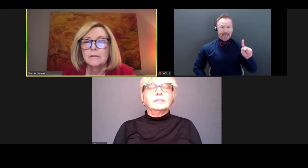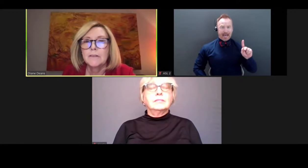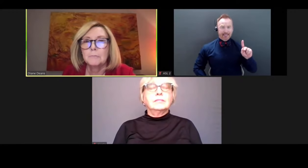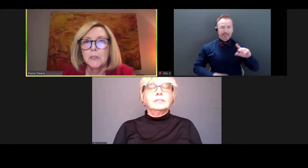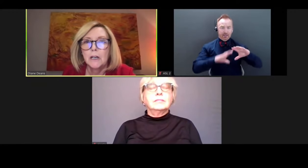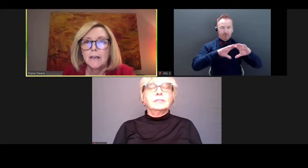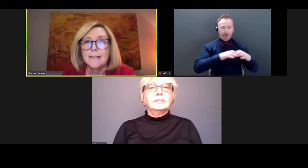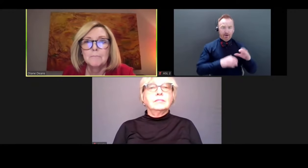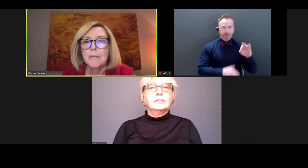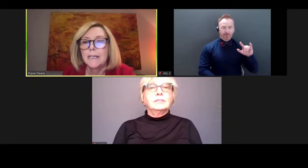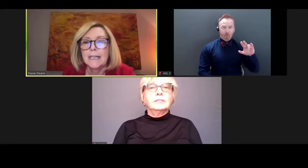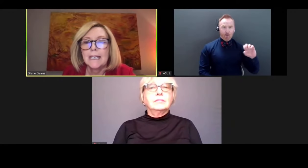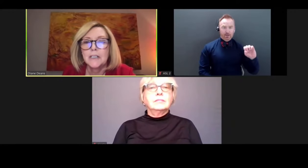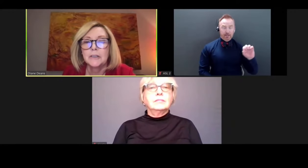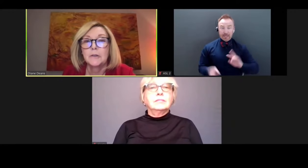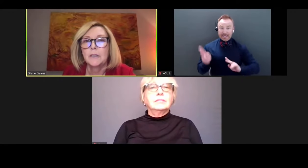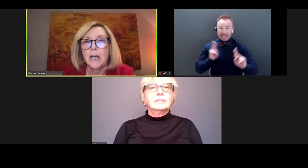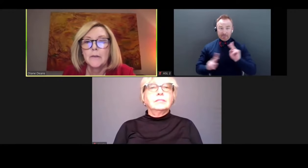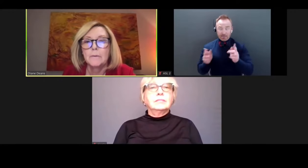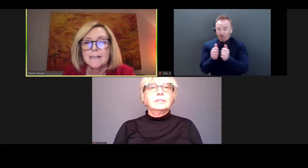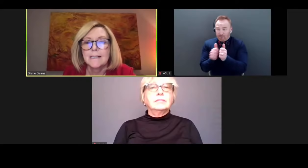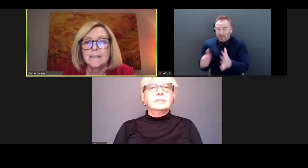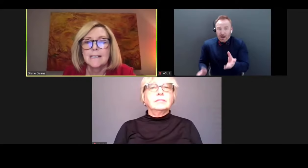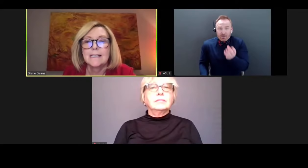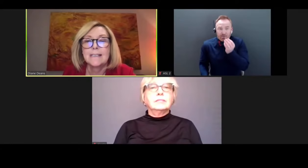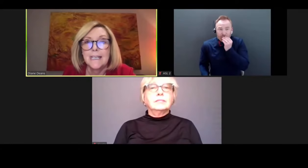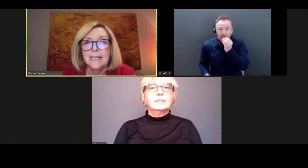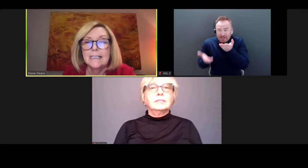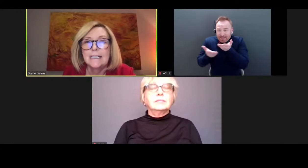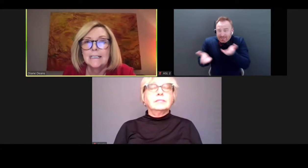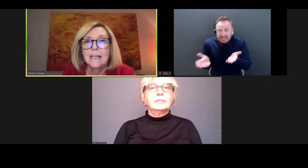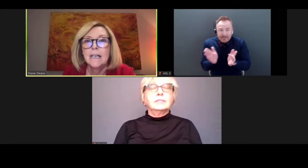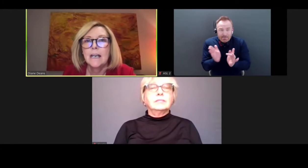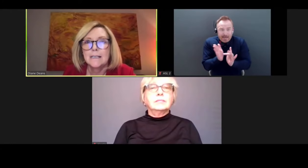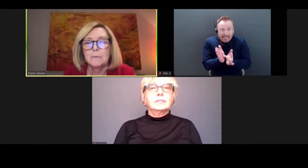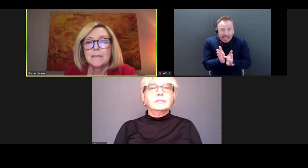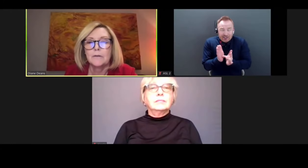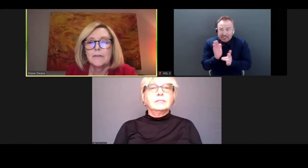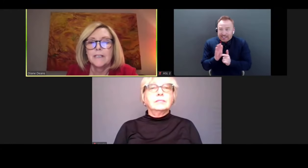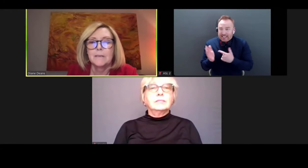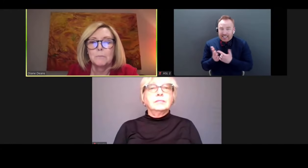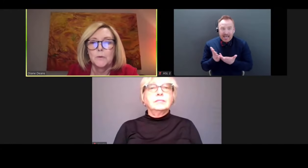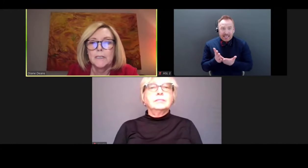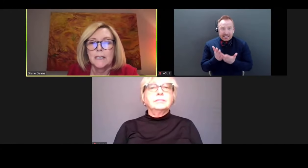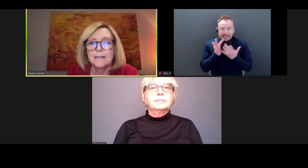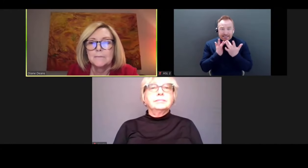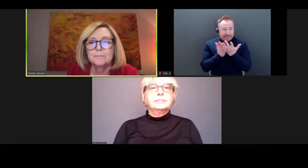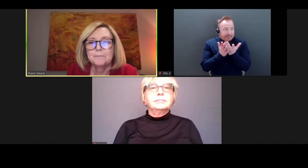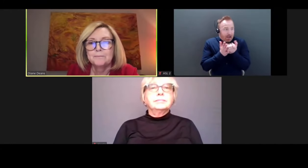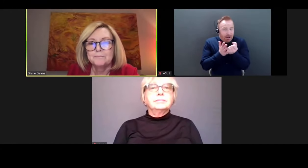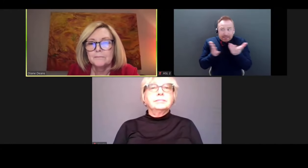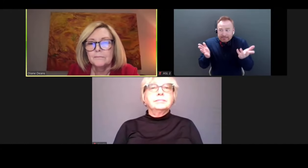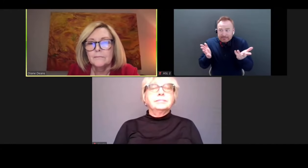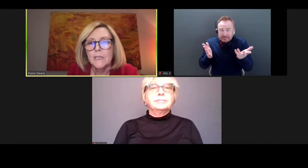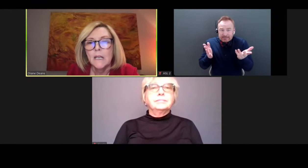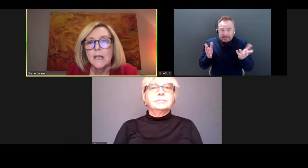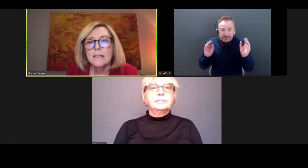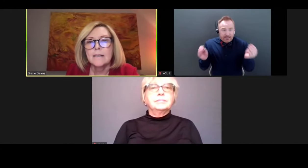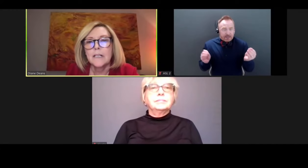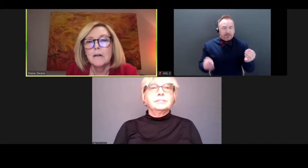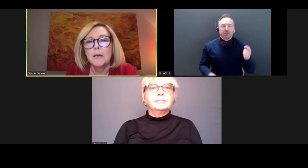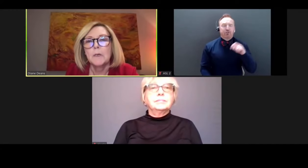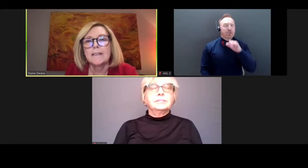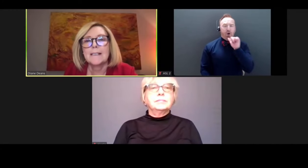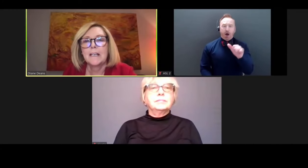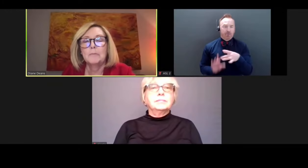food, supplies, medication, or other assistance they need as a result of these protests. So